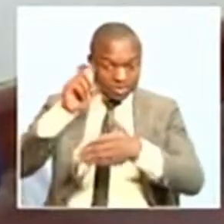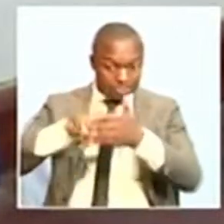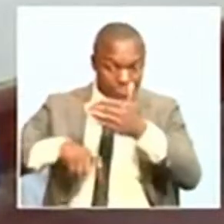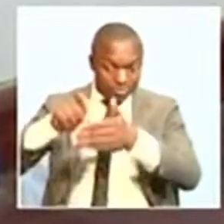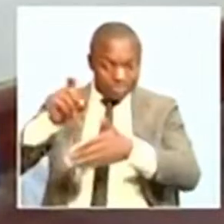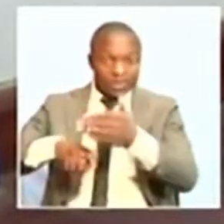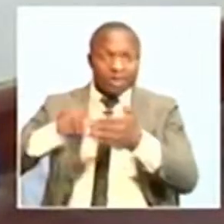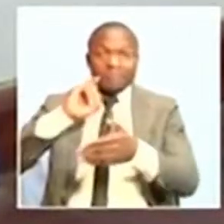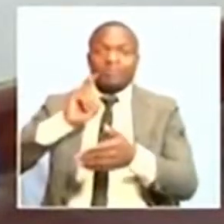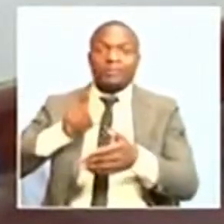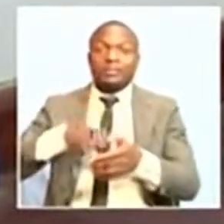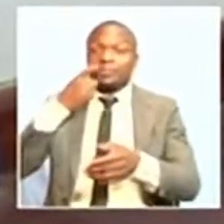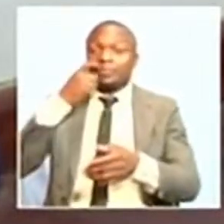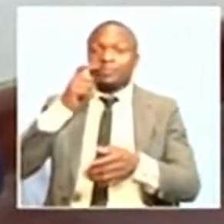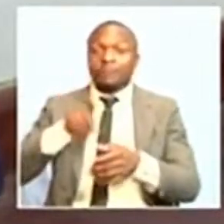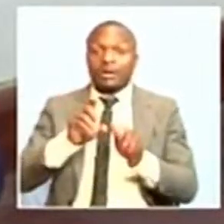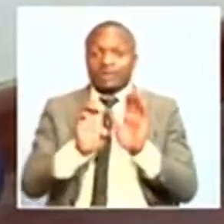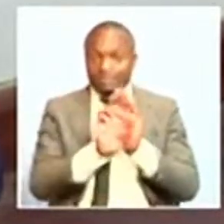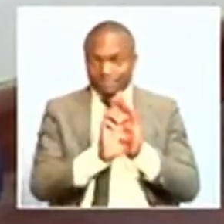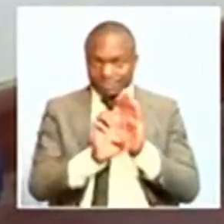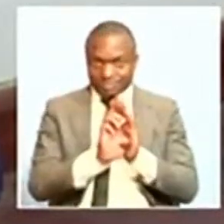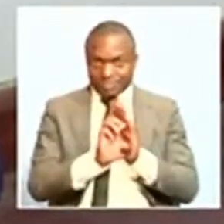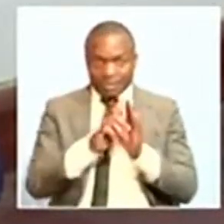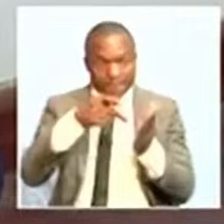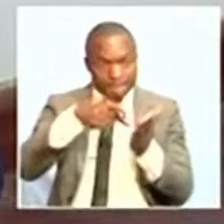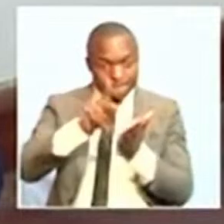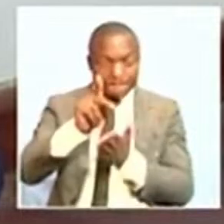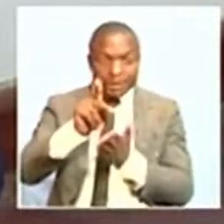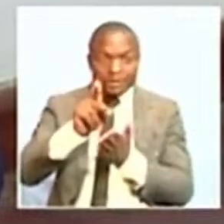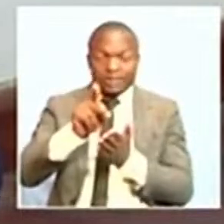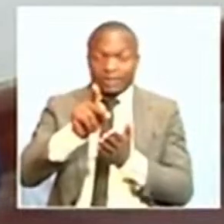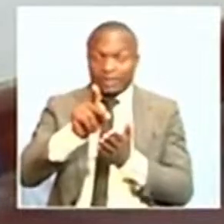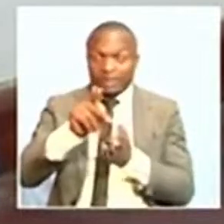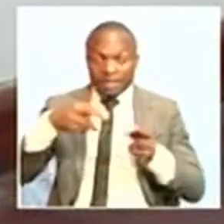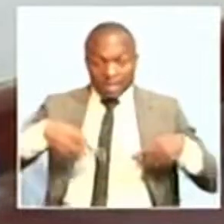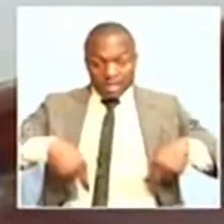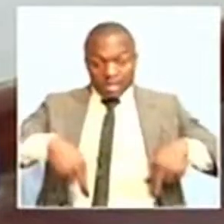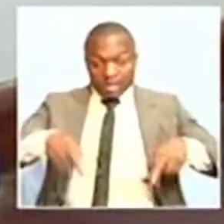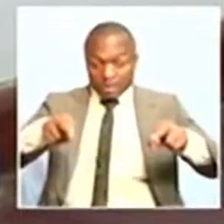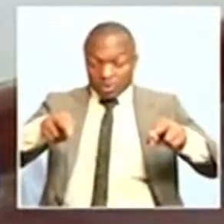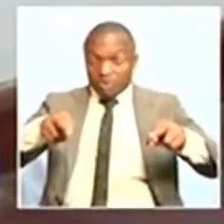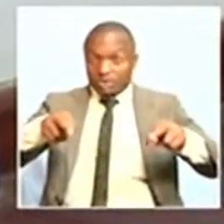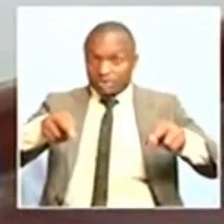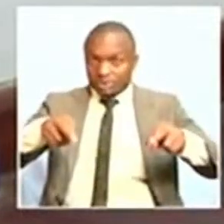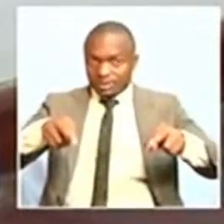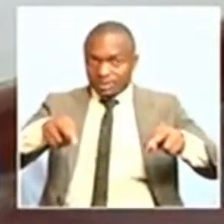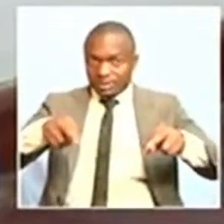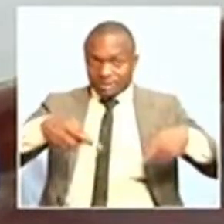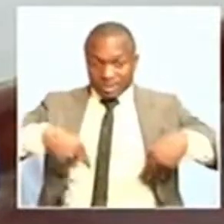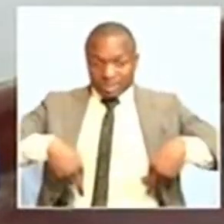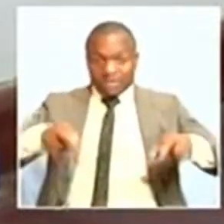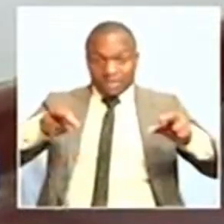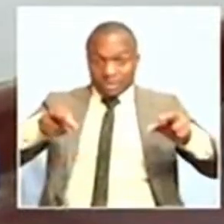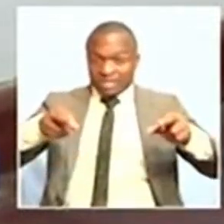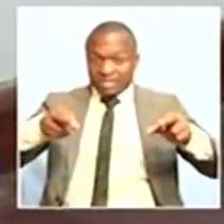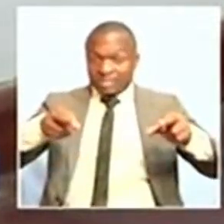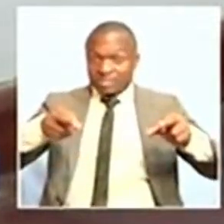requirement, for example, when they are paying their road fitness tax, the road fitness